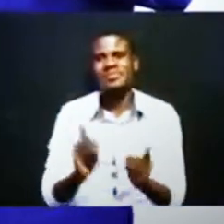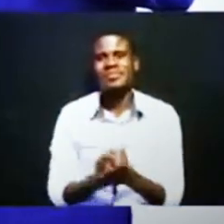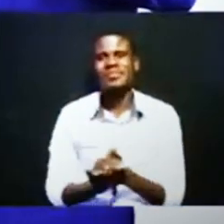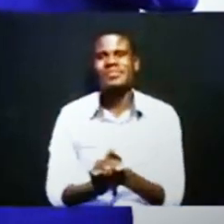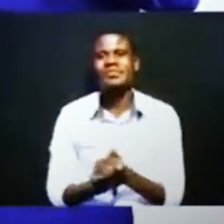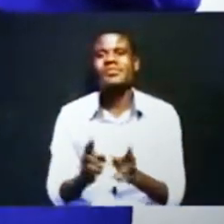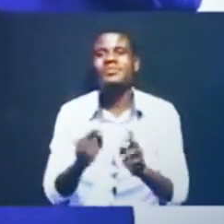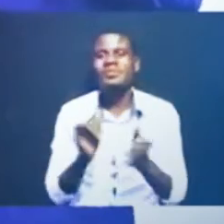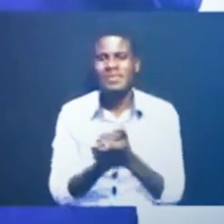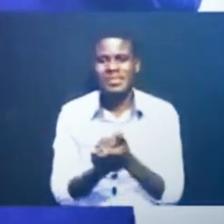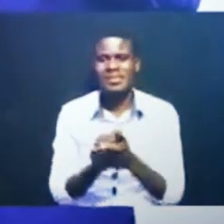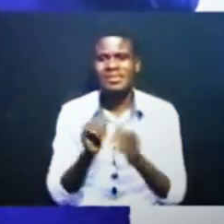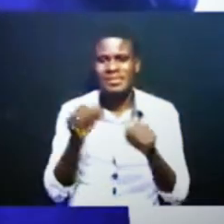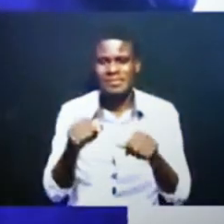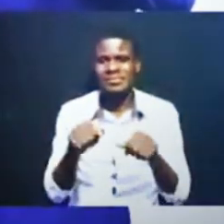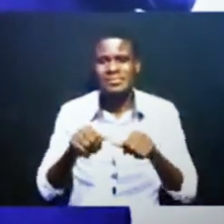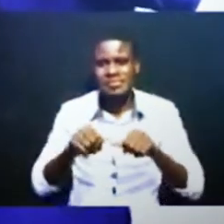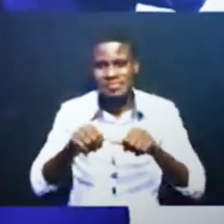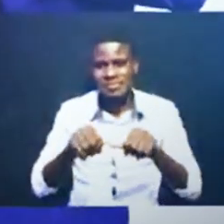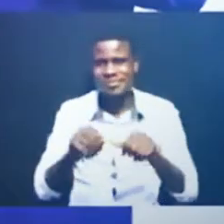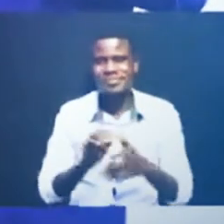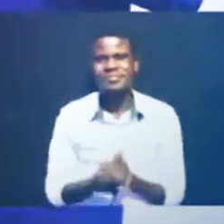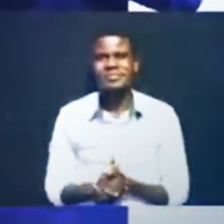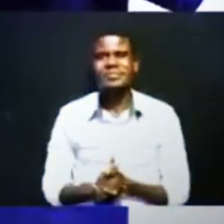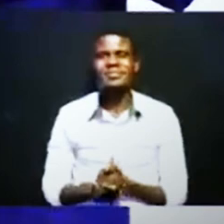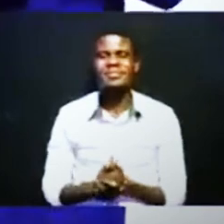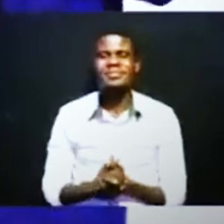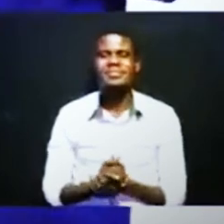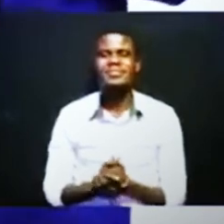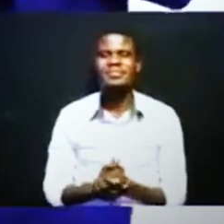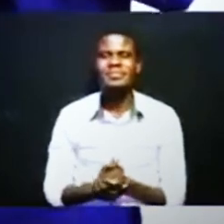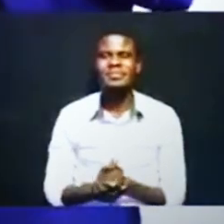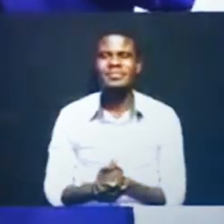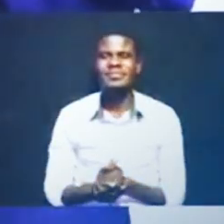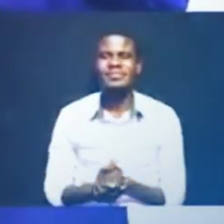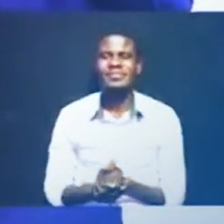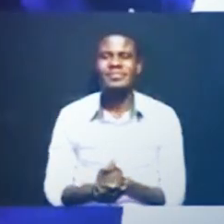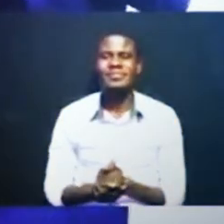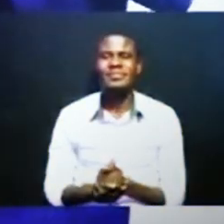to kind of bridge the gap.